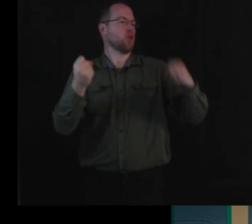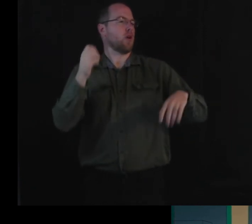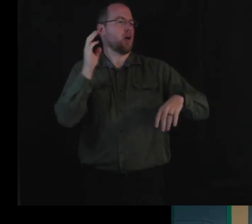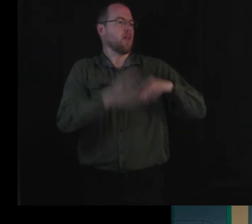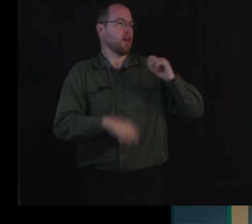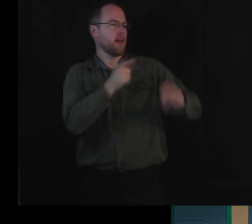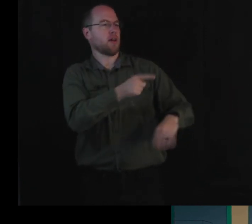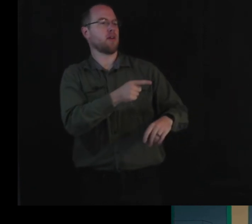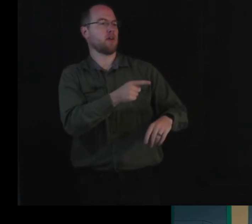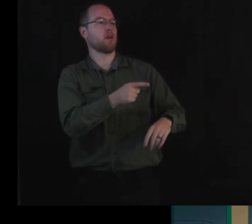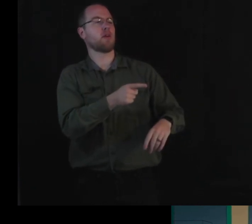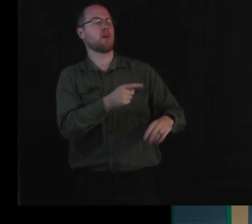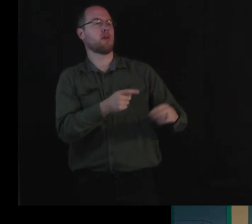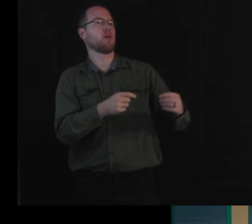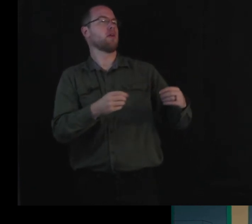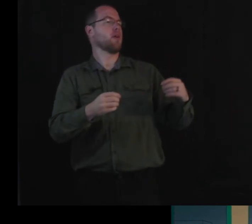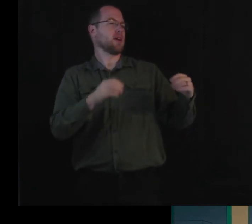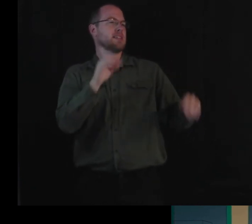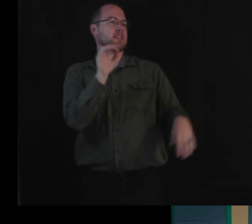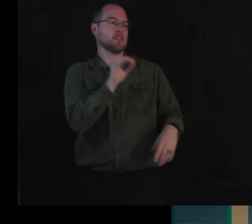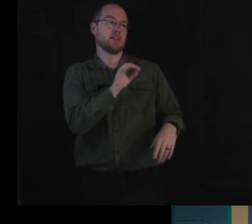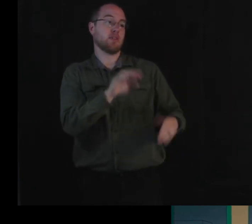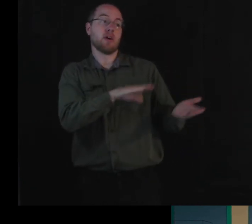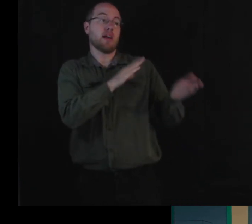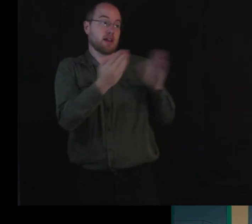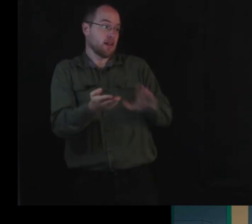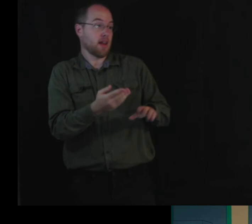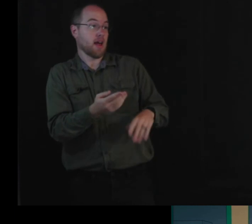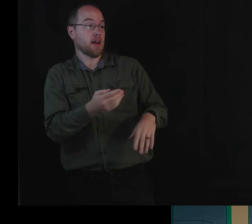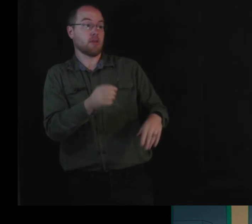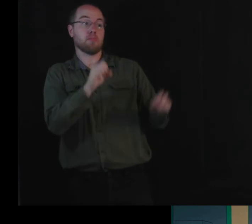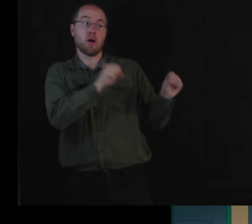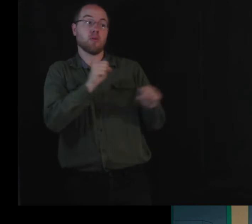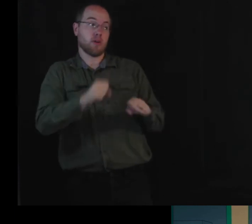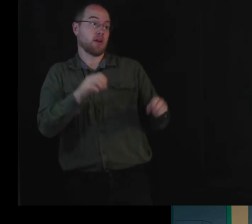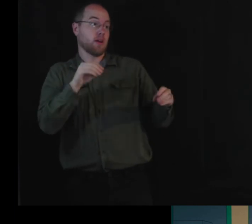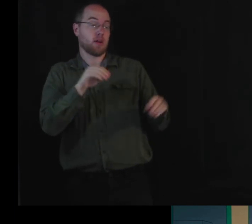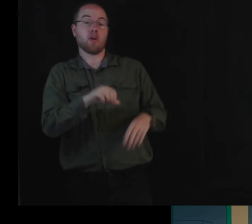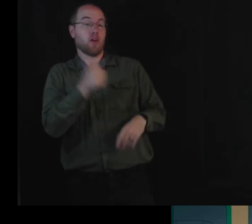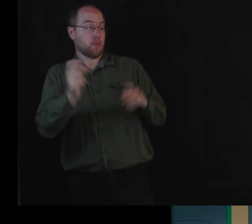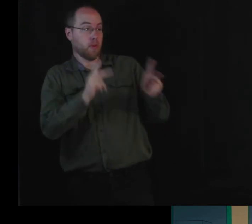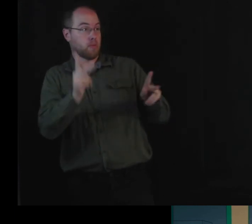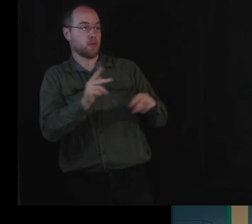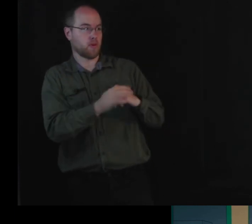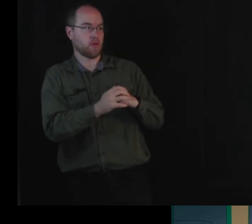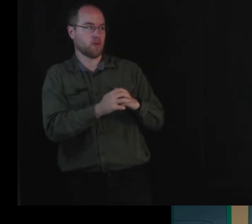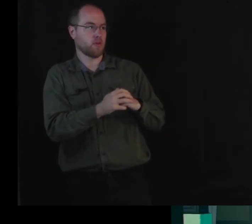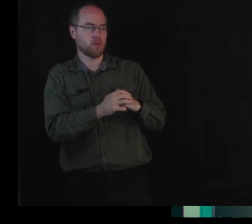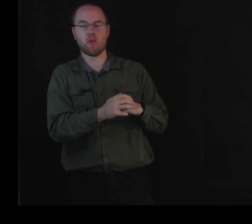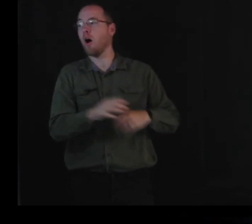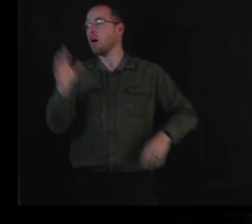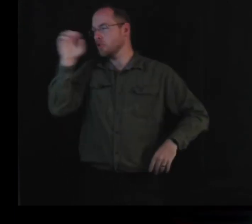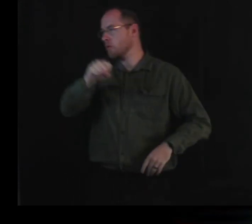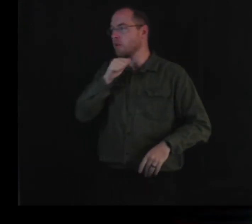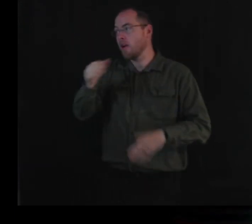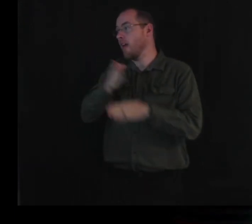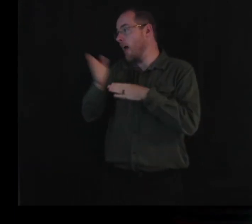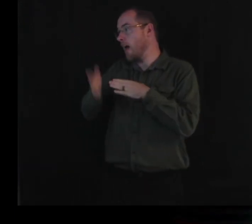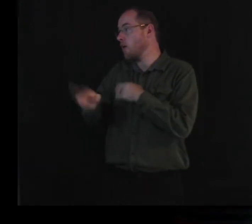his situation. I presume from your demeanor that this was not the end of Mr. Wick's search. Oh